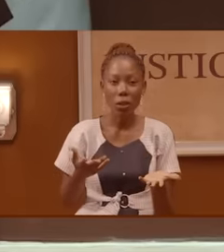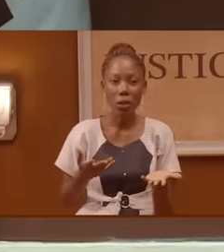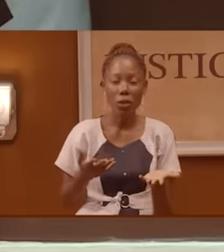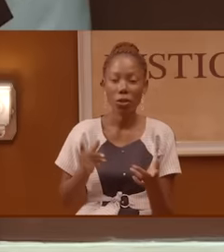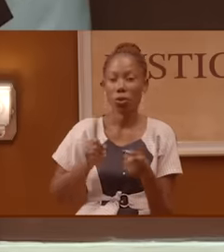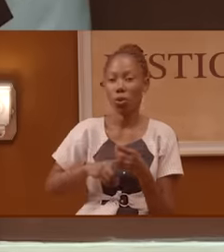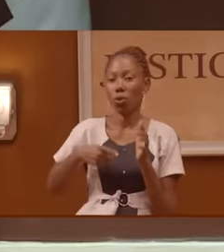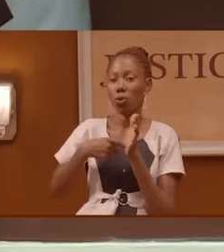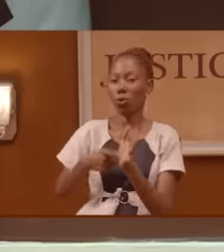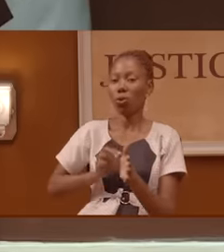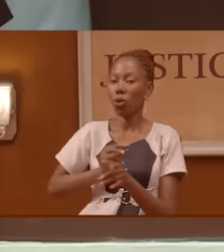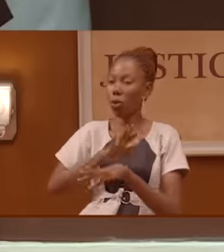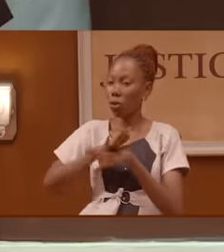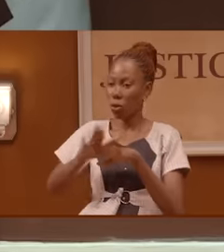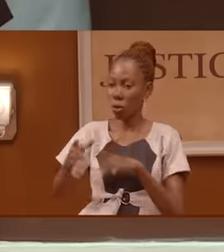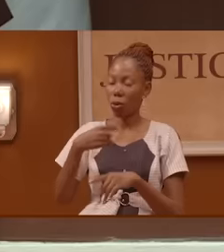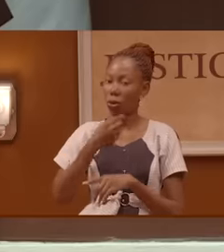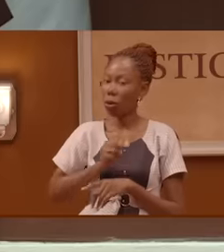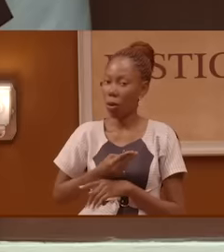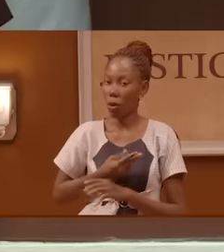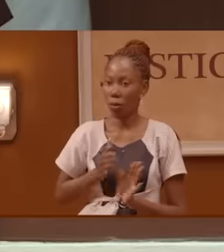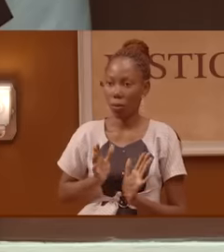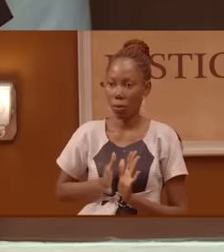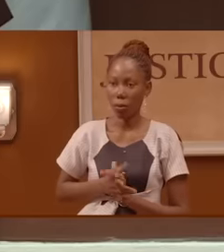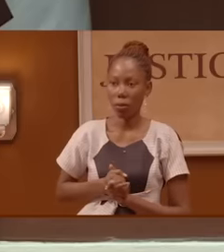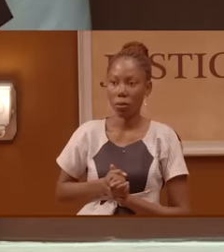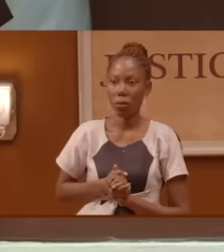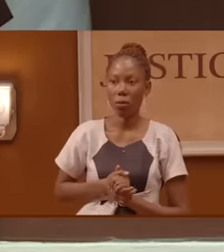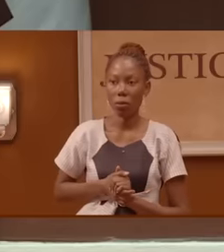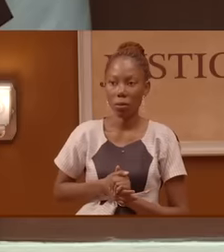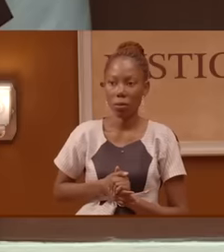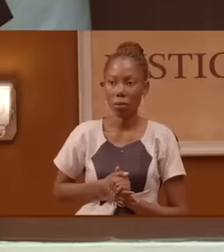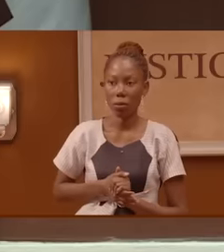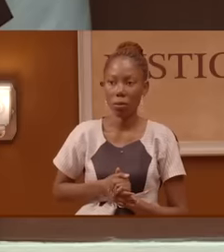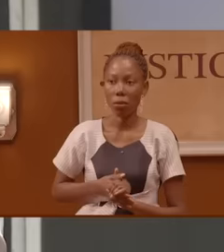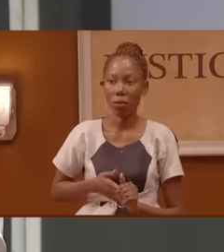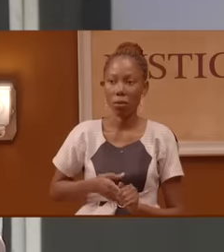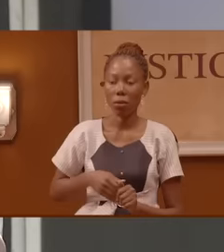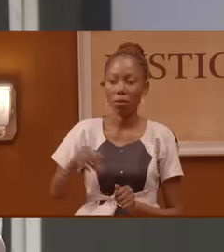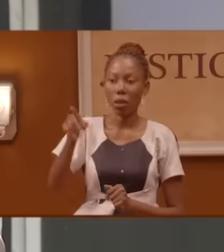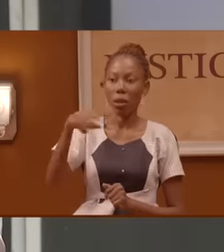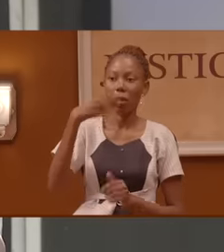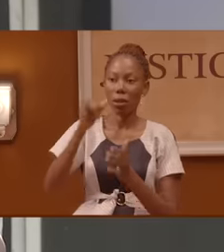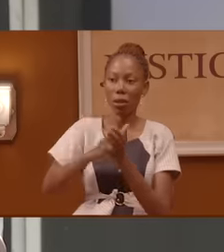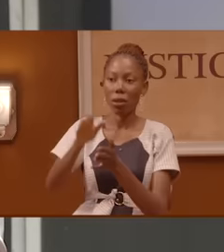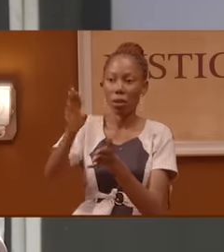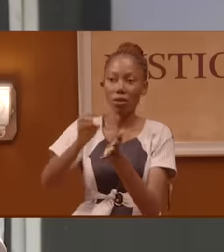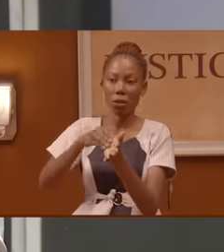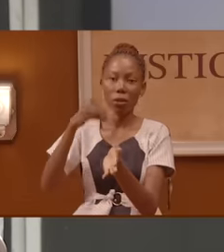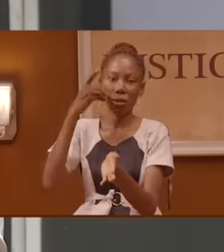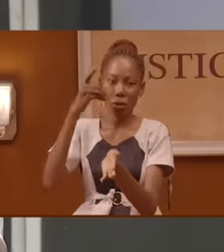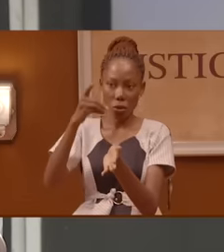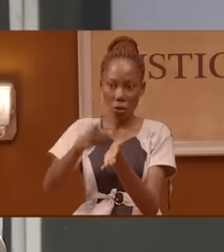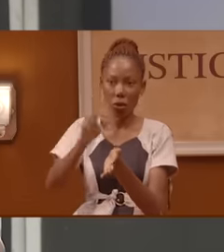of these things, don't even go there. But my child was there. And that